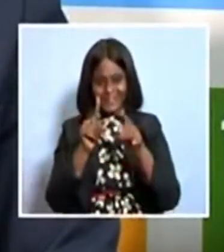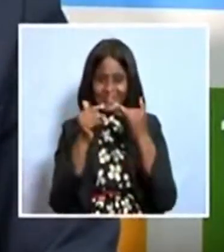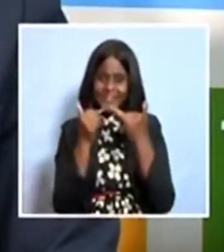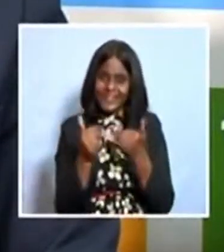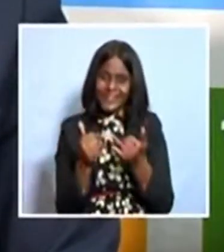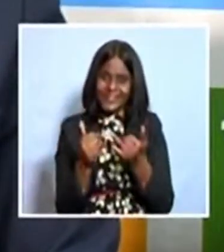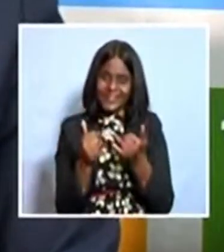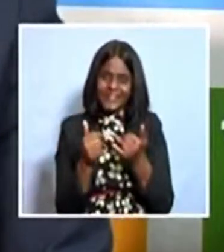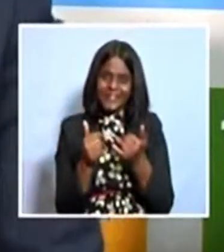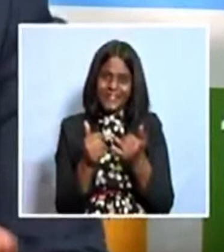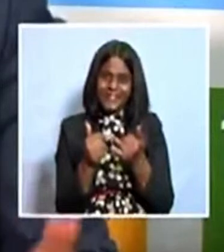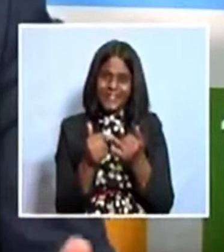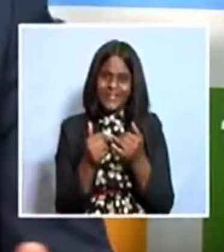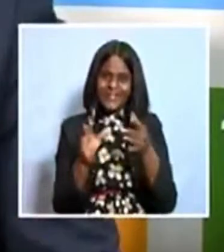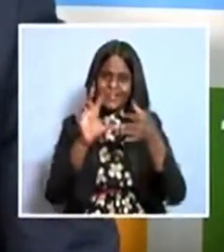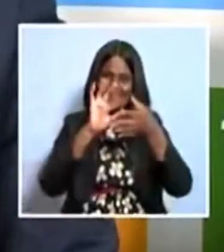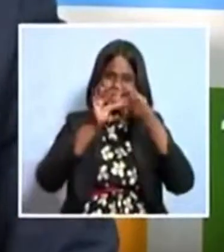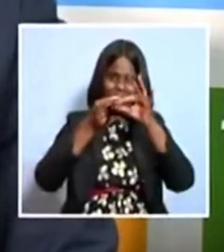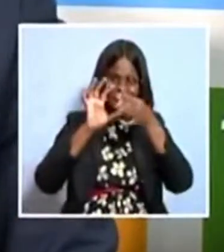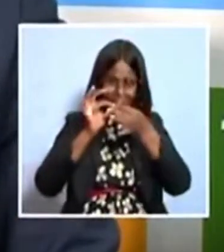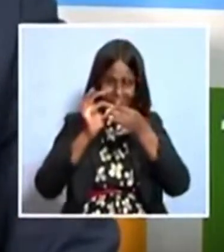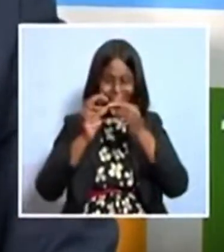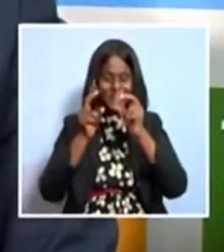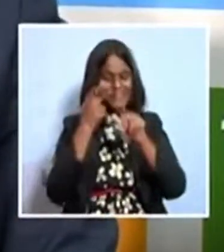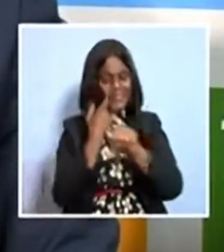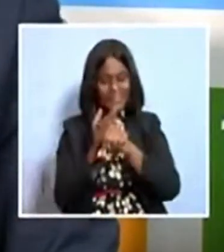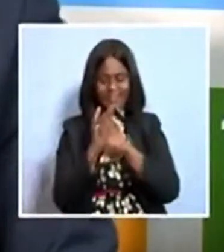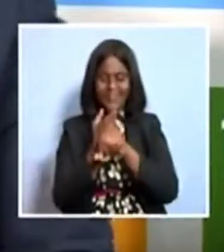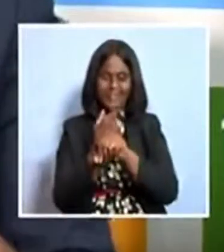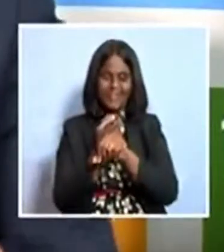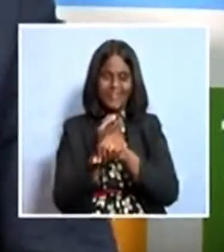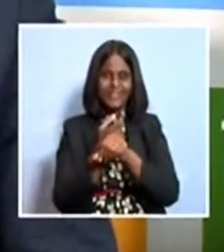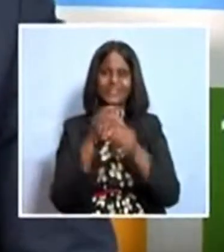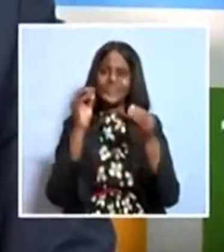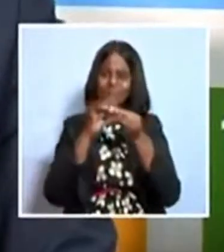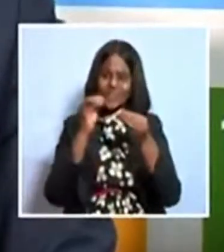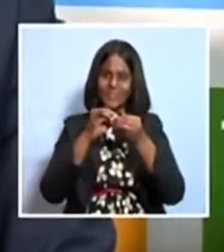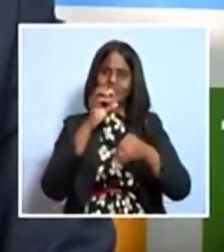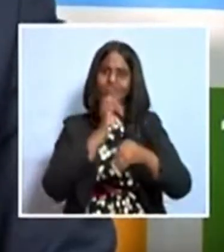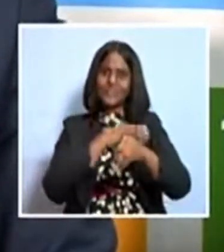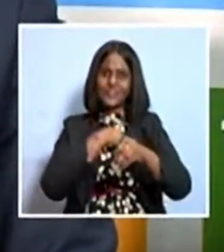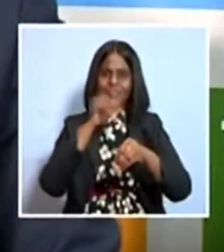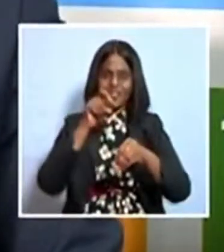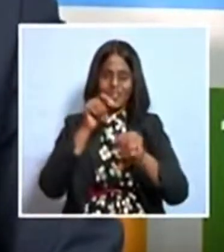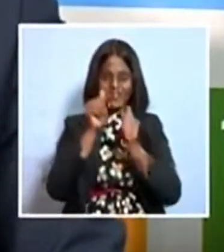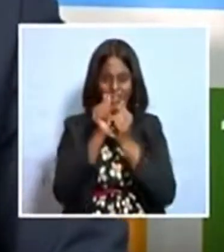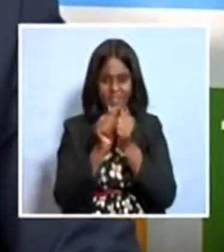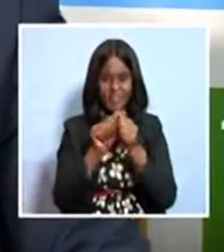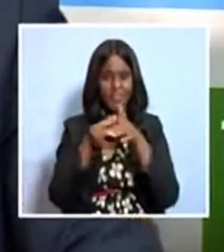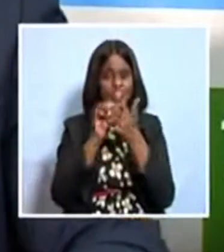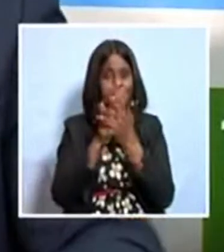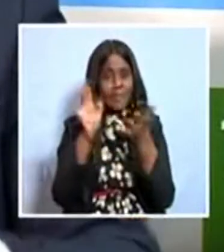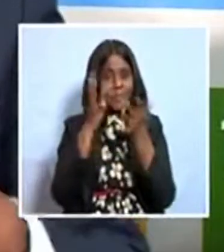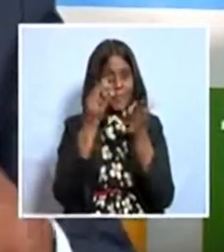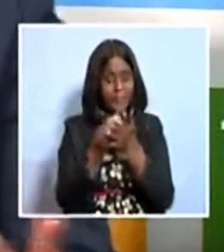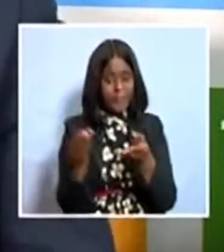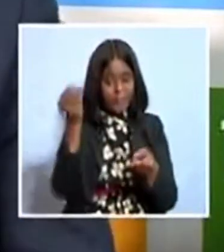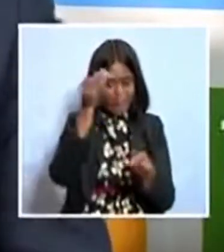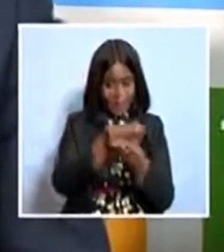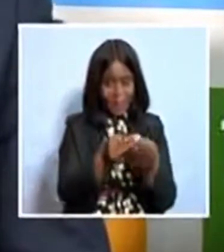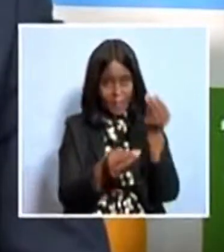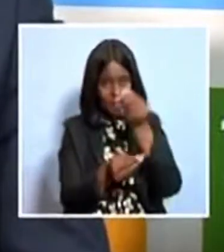to connecting, it's very difficult because that takes a lot of investments. Mm-hmm. So it's about how much money can be put